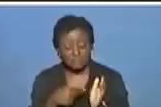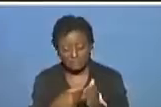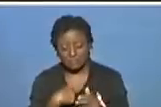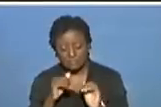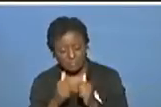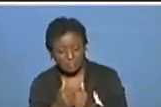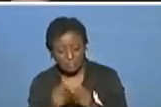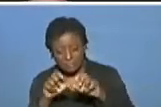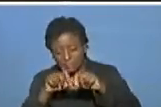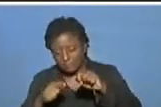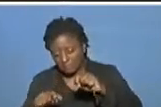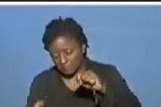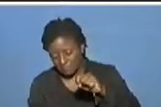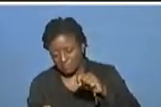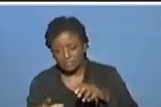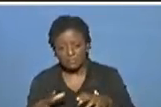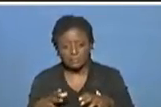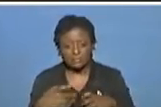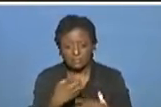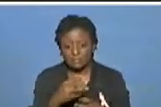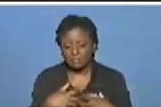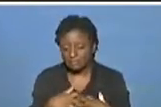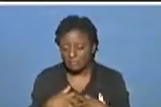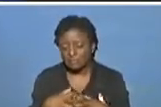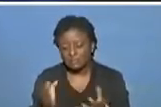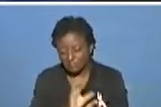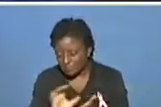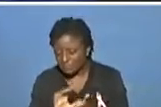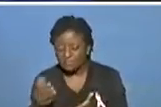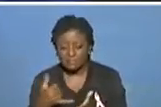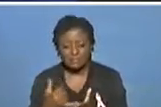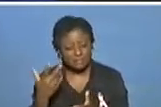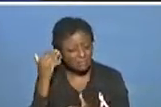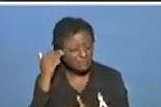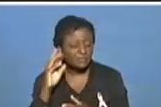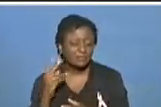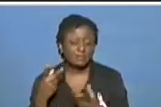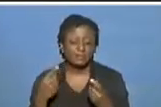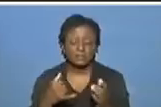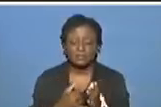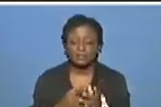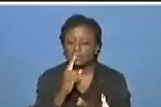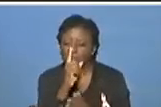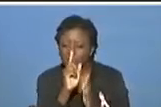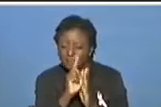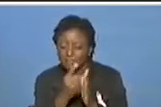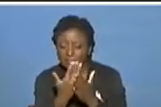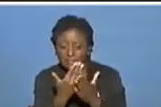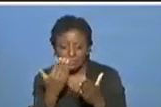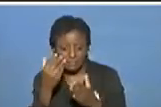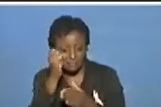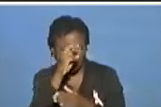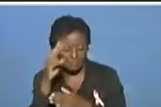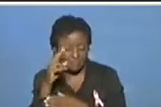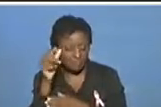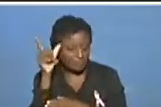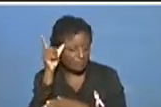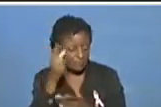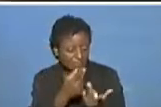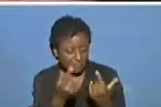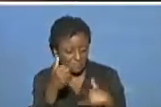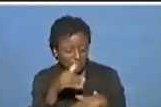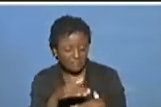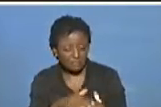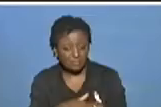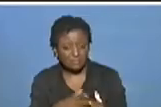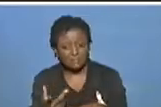clean it and everything. So I know I had it. I know we were straight. A minute before Sir Lyndon came on, I had the machine put back together